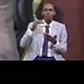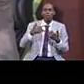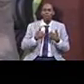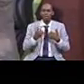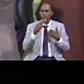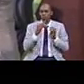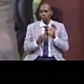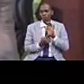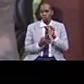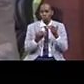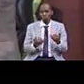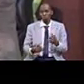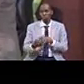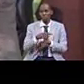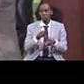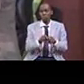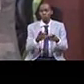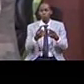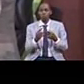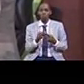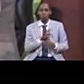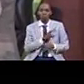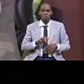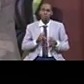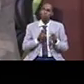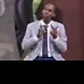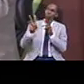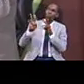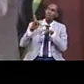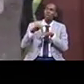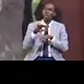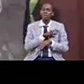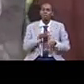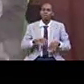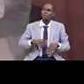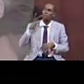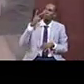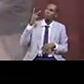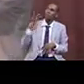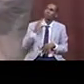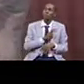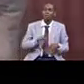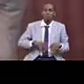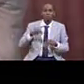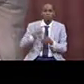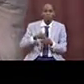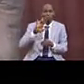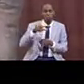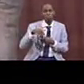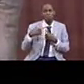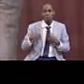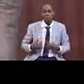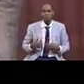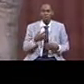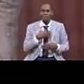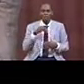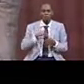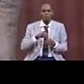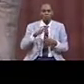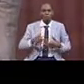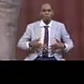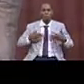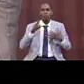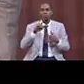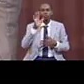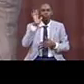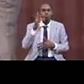today, as you come to Christ, and you look at Christ, and you behold Christ in your heart and your life, you will see